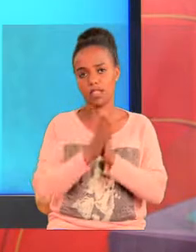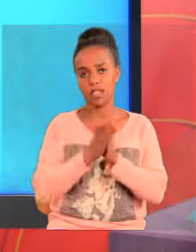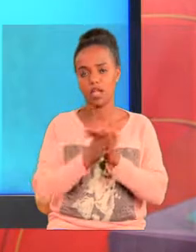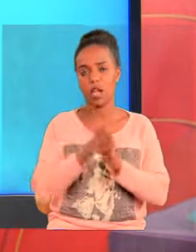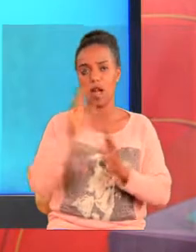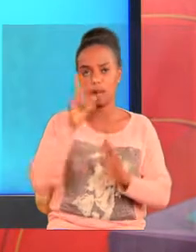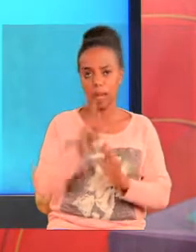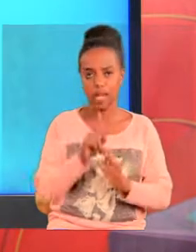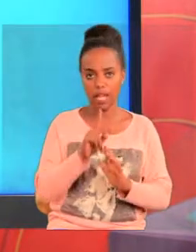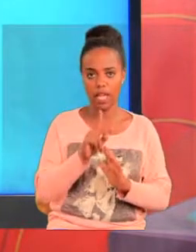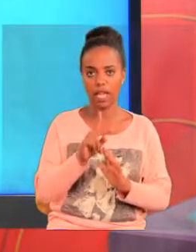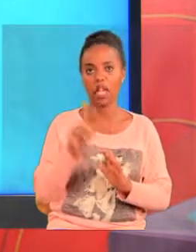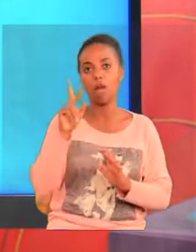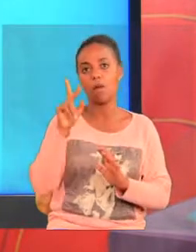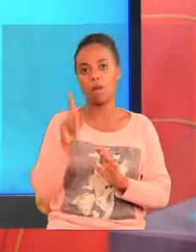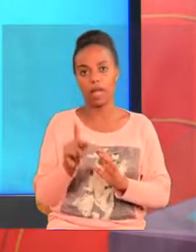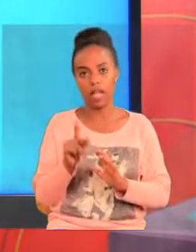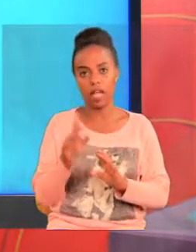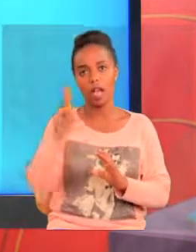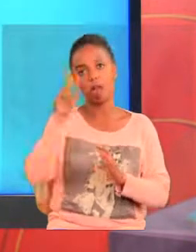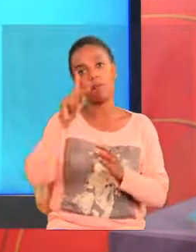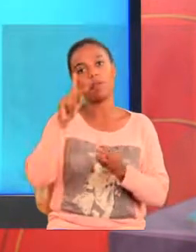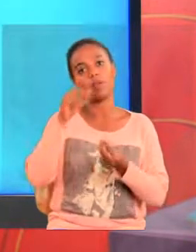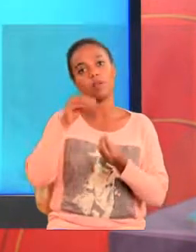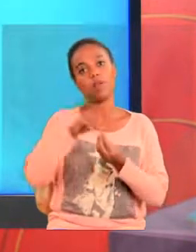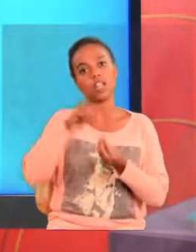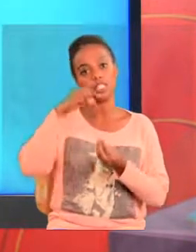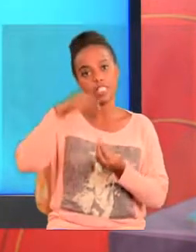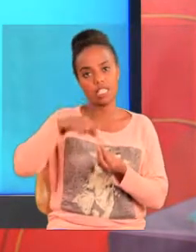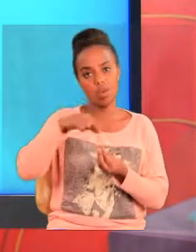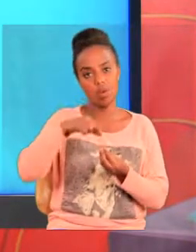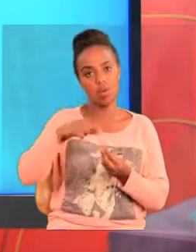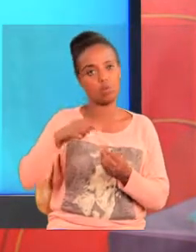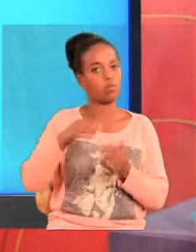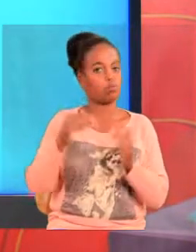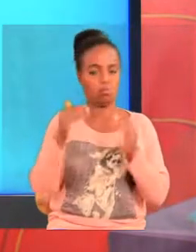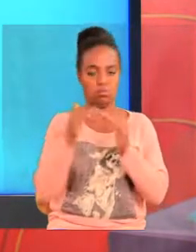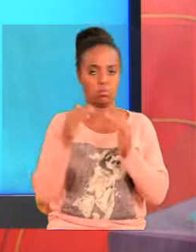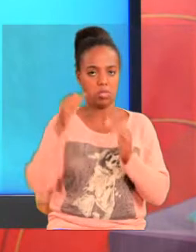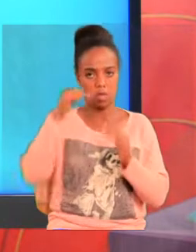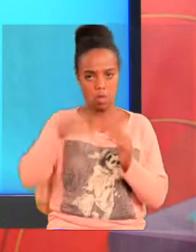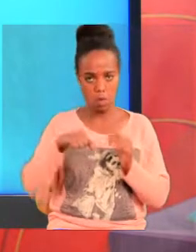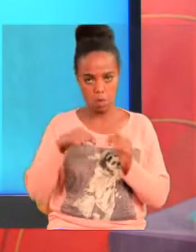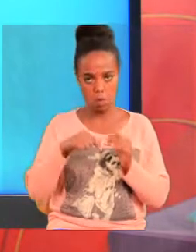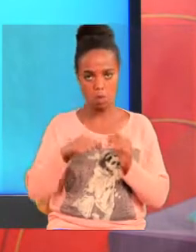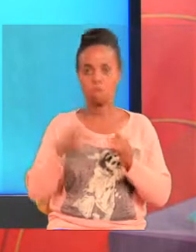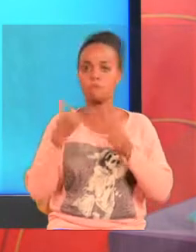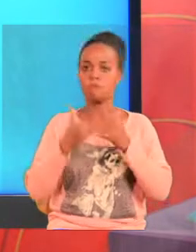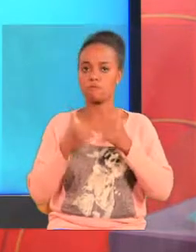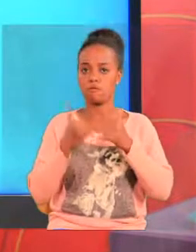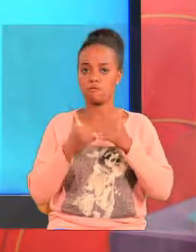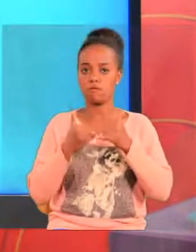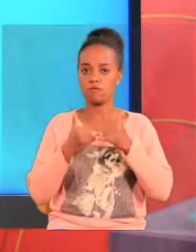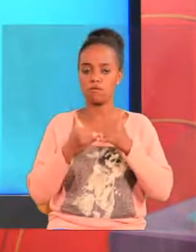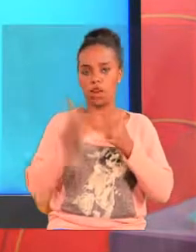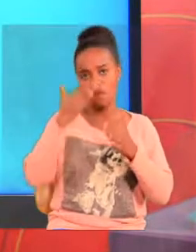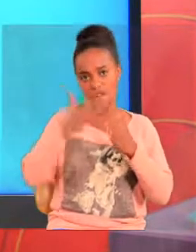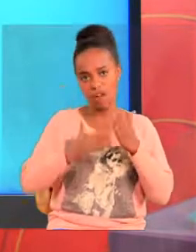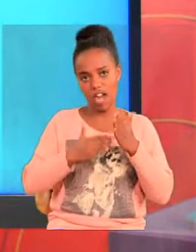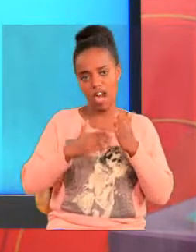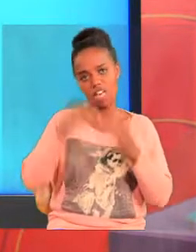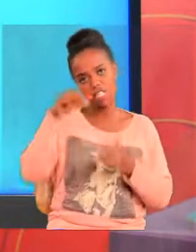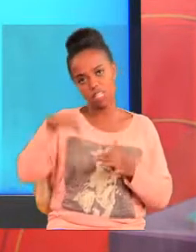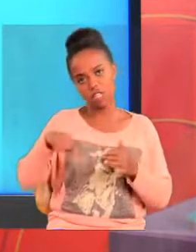P implies Q will be Q here. The conclusion is Q. To test or to check